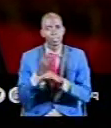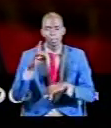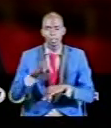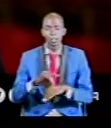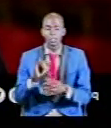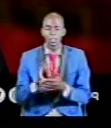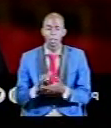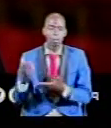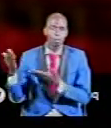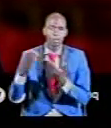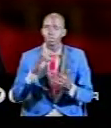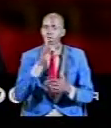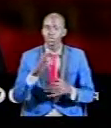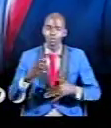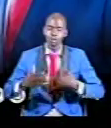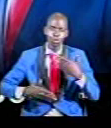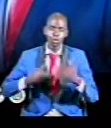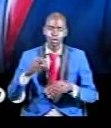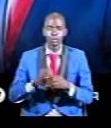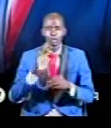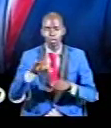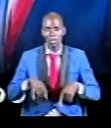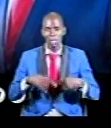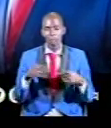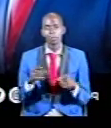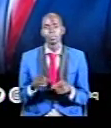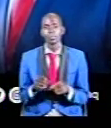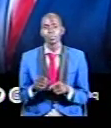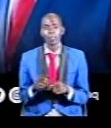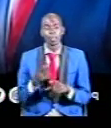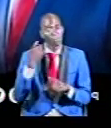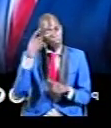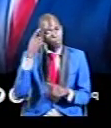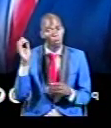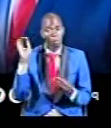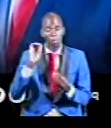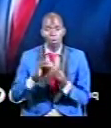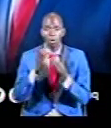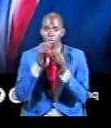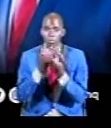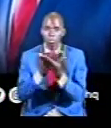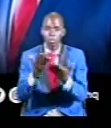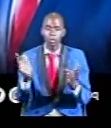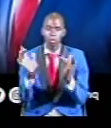your life, as it has mine. For more information, contact us today.